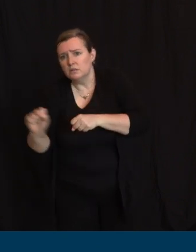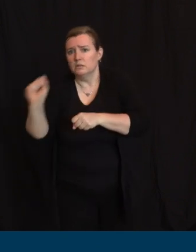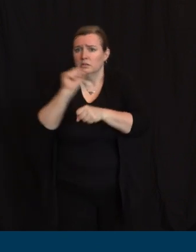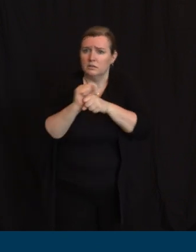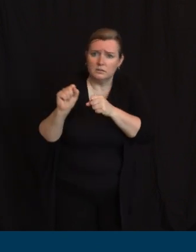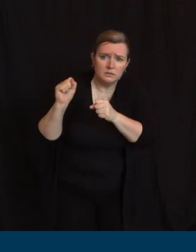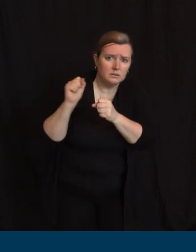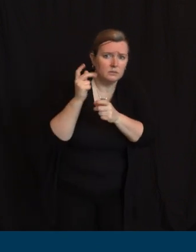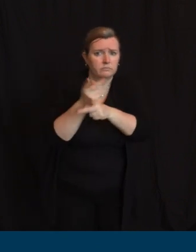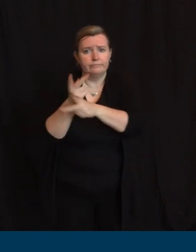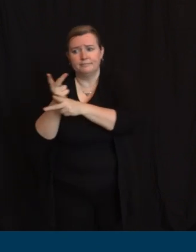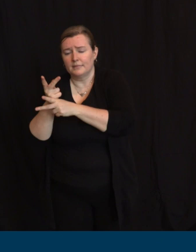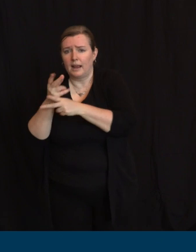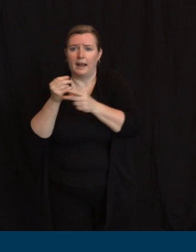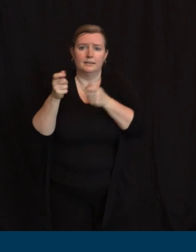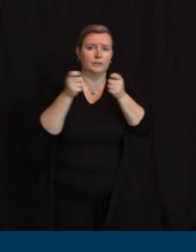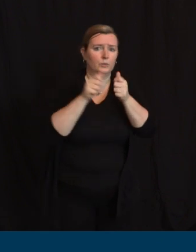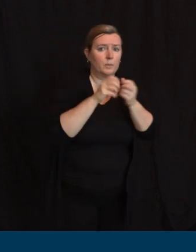3,518 is already